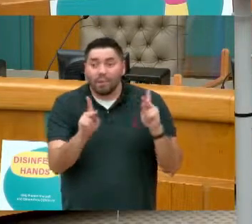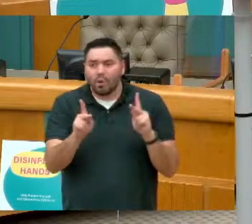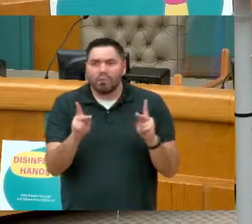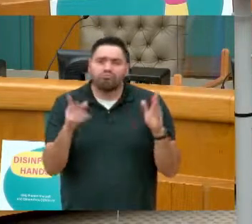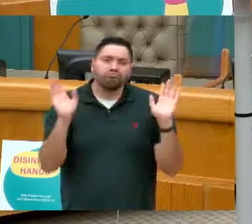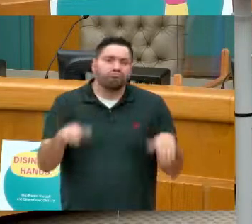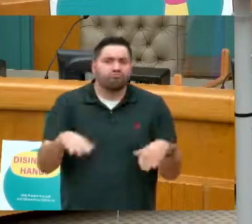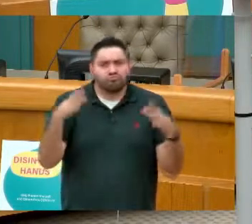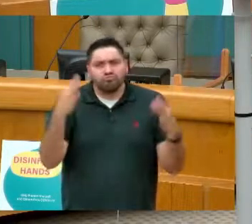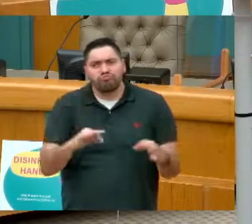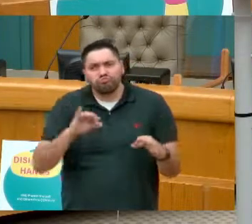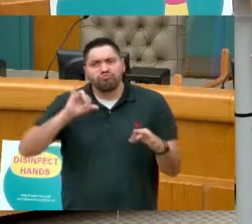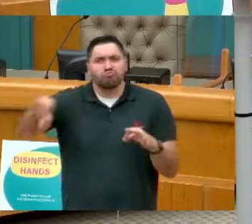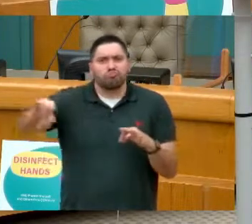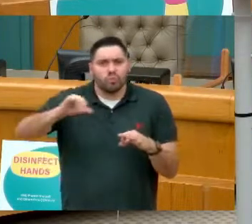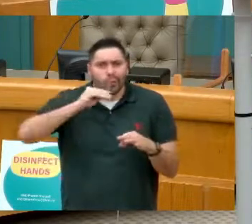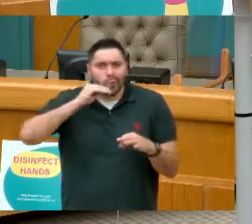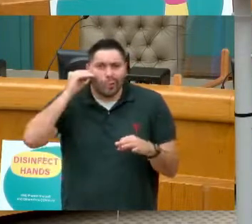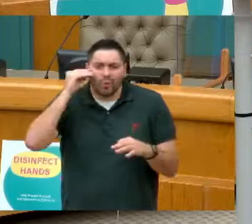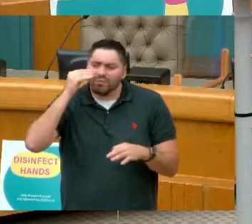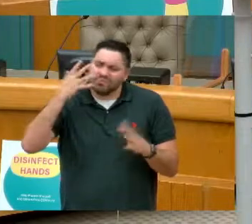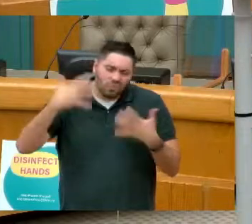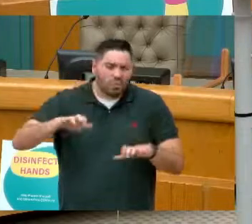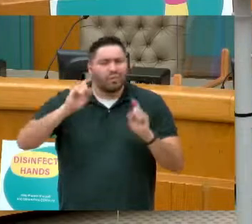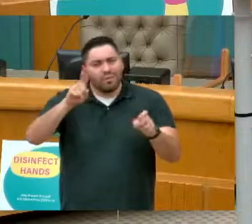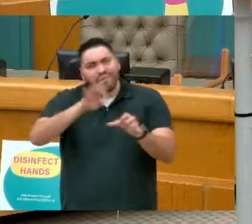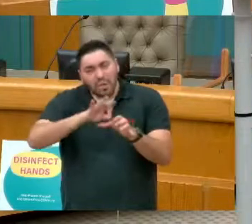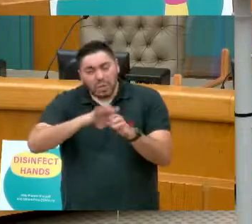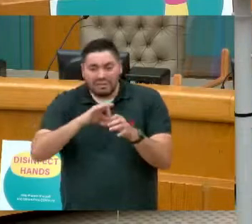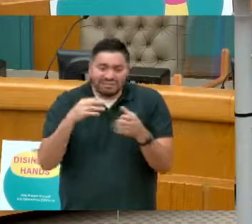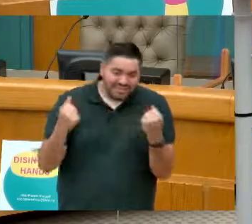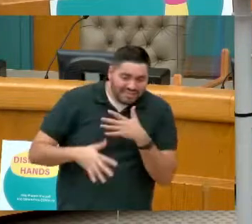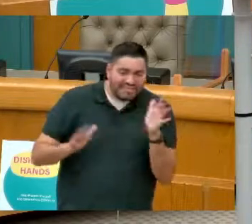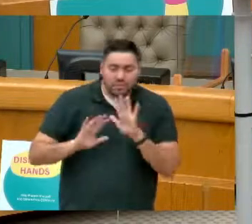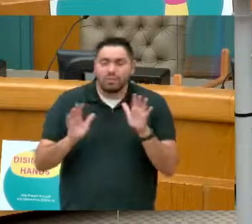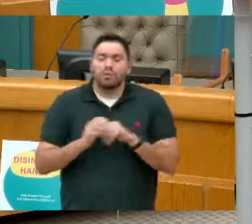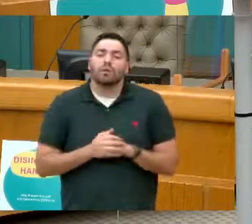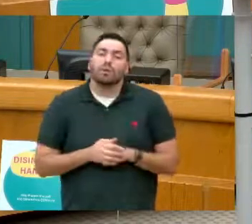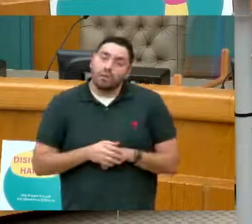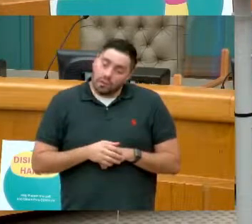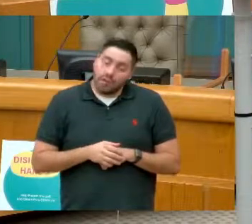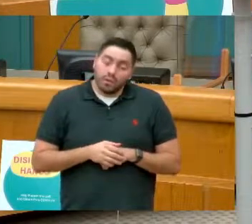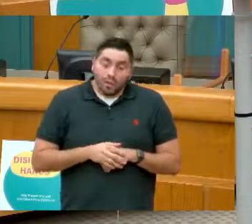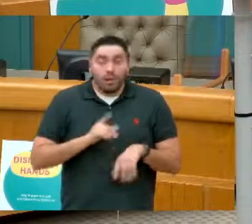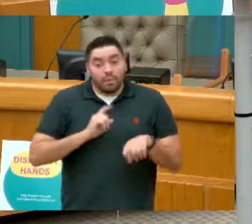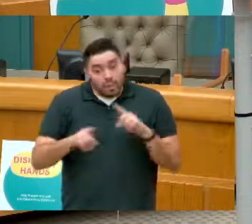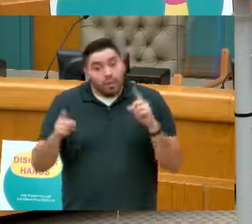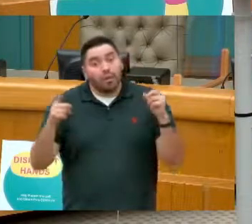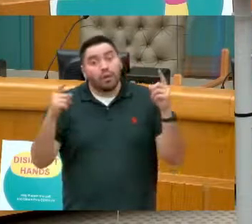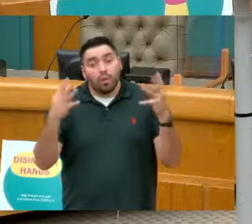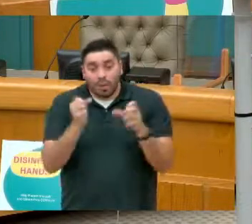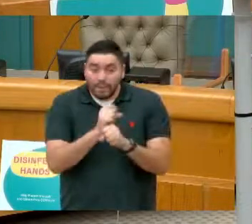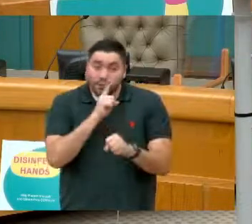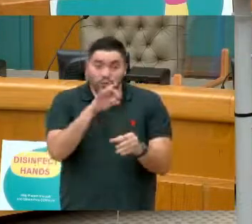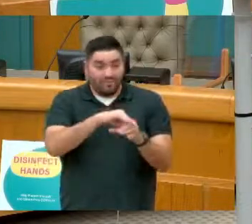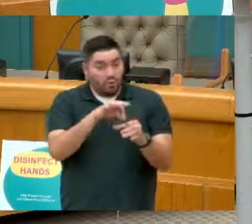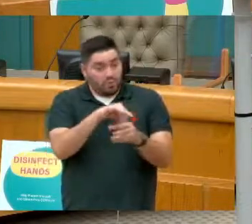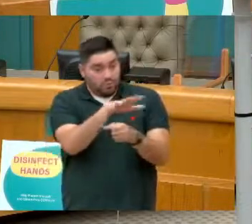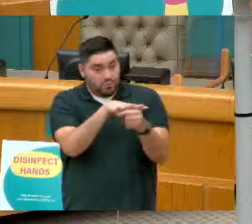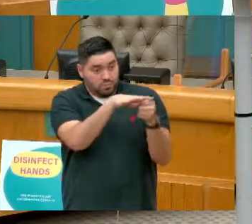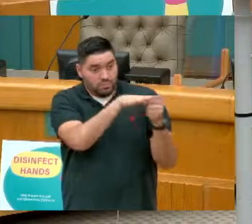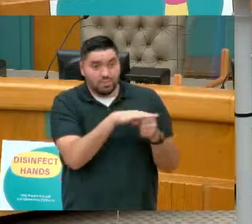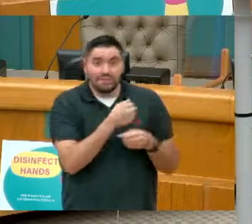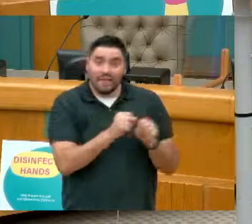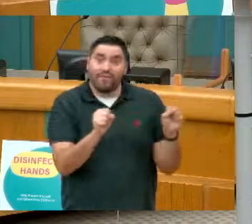from exercising their right to vote. And going into this, I've been asked so many questions about our COVID-19 response